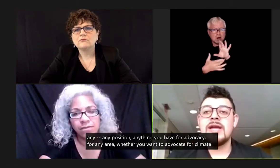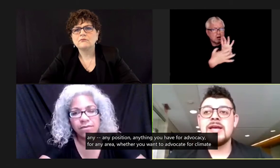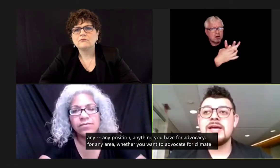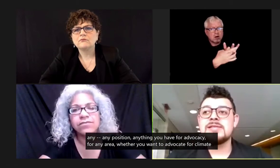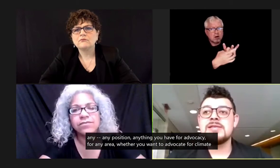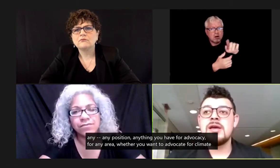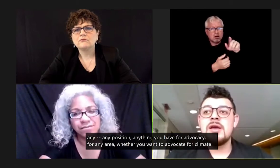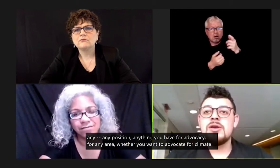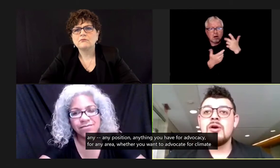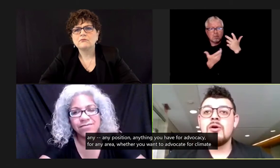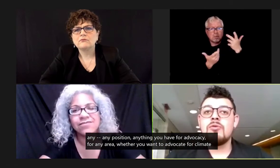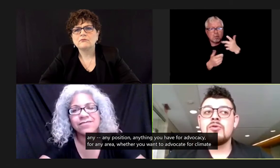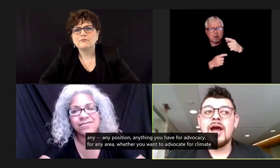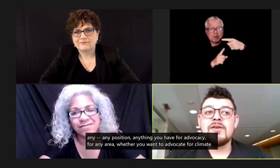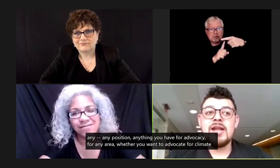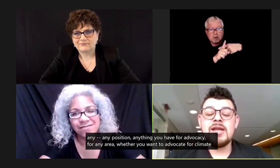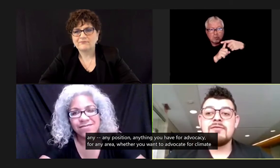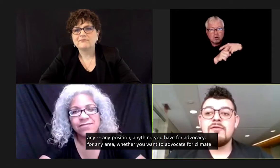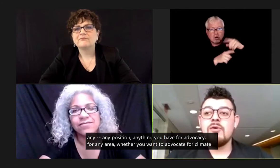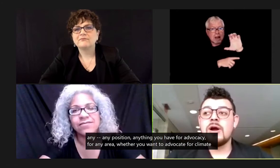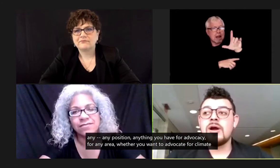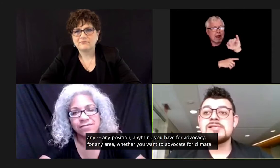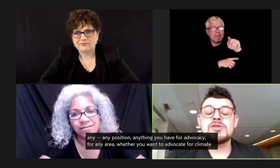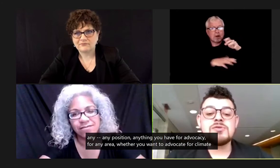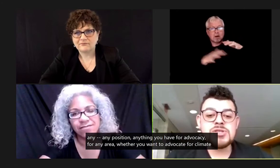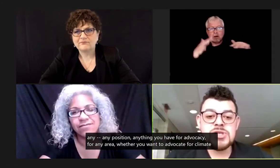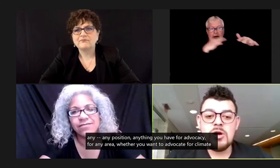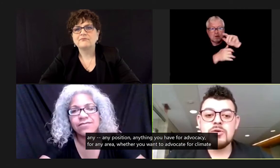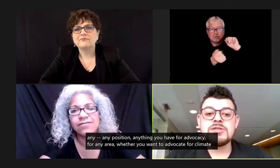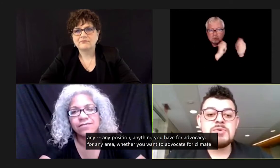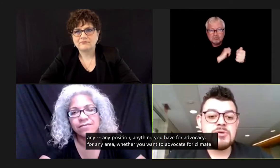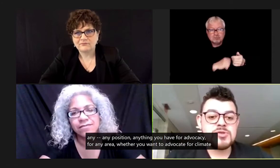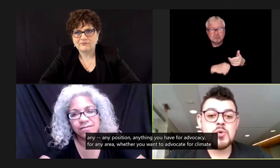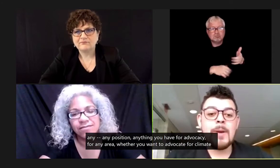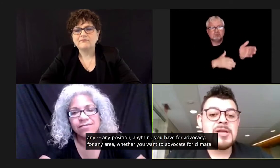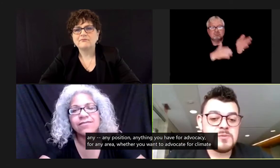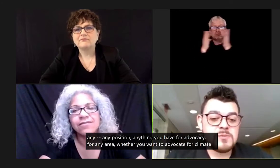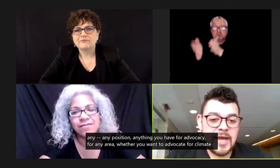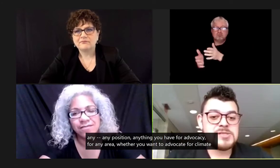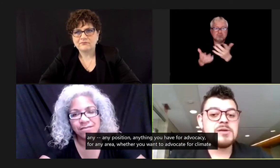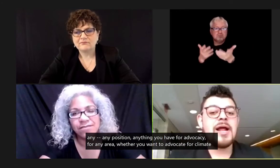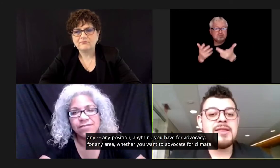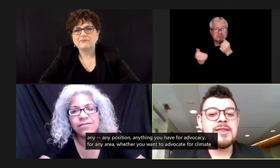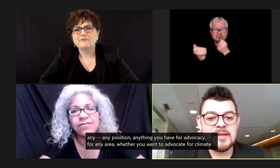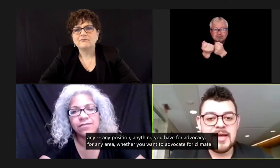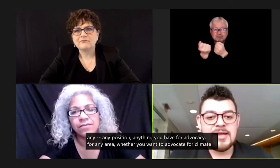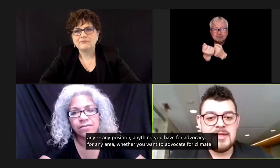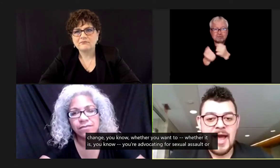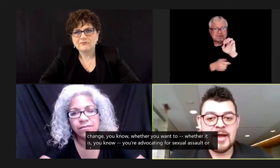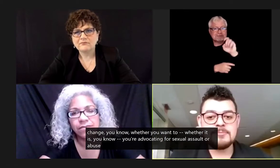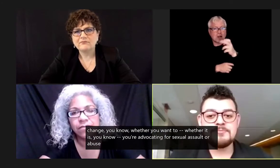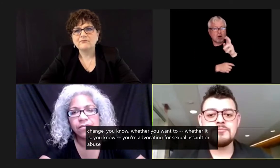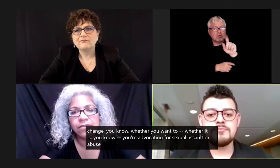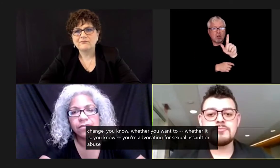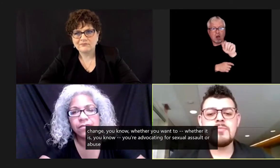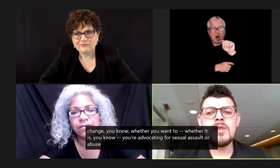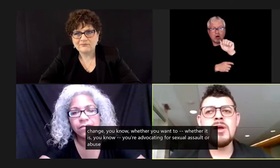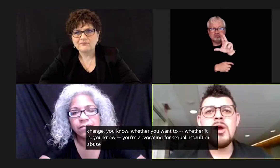whether it is, you're advocating for sexual assault or abuse or women's rights or anything like